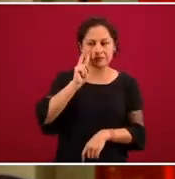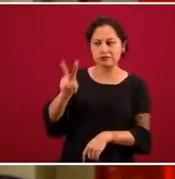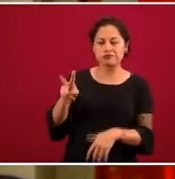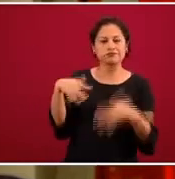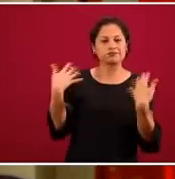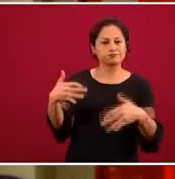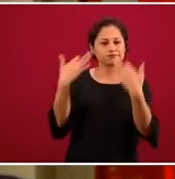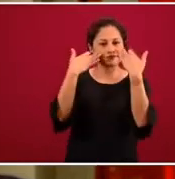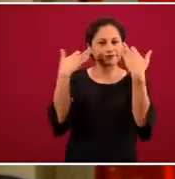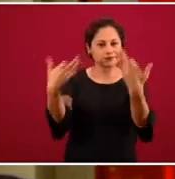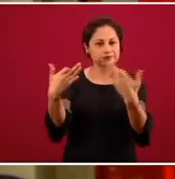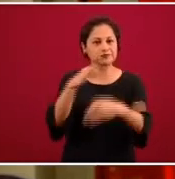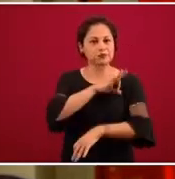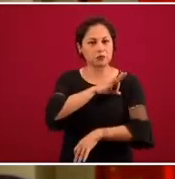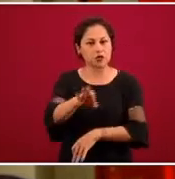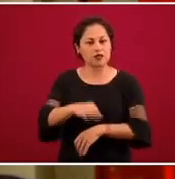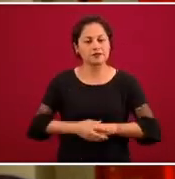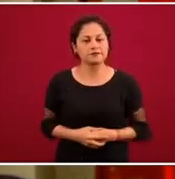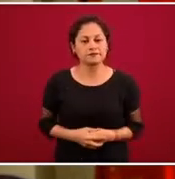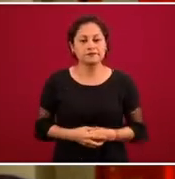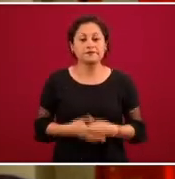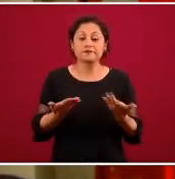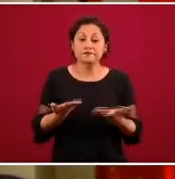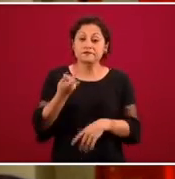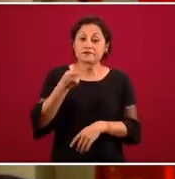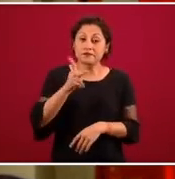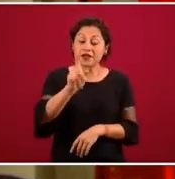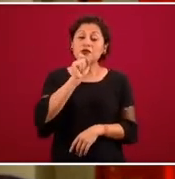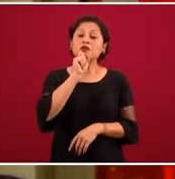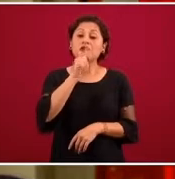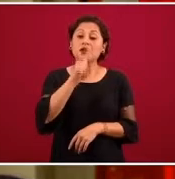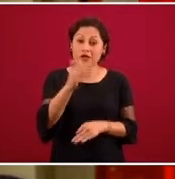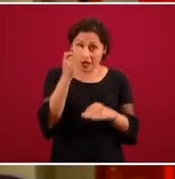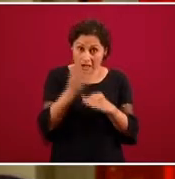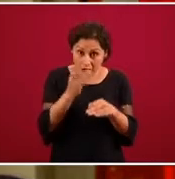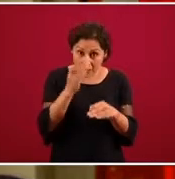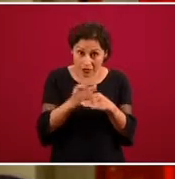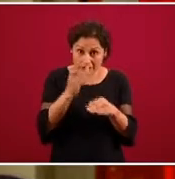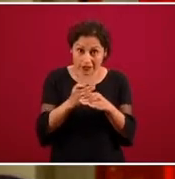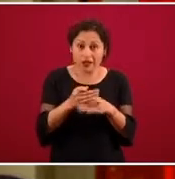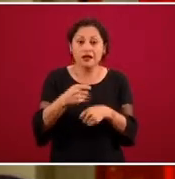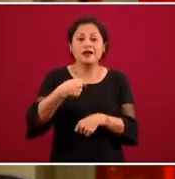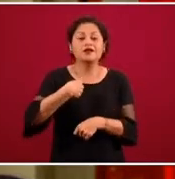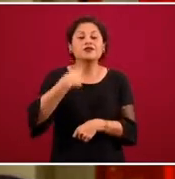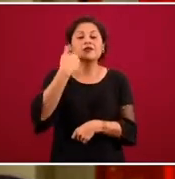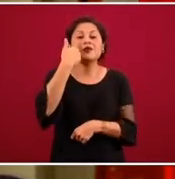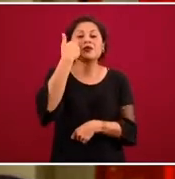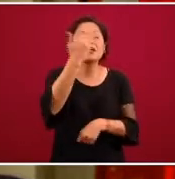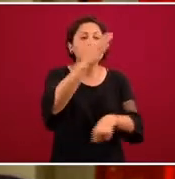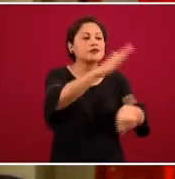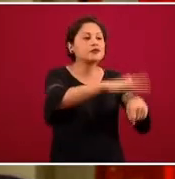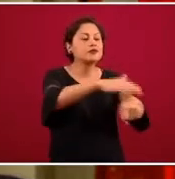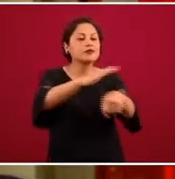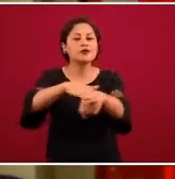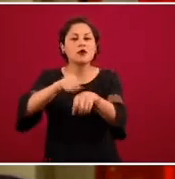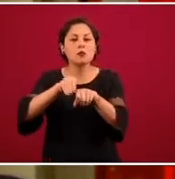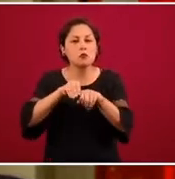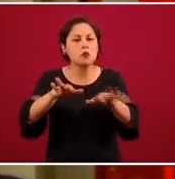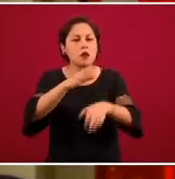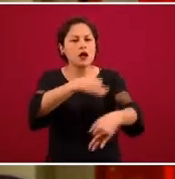I just want to speak as well to the population who is listening to us right now, to